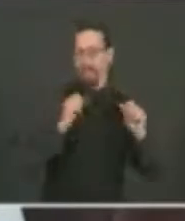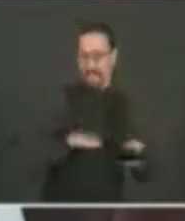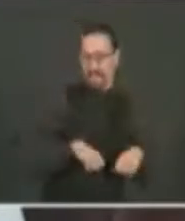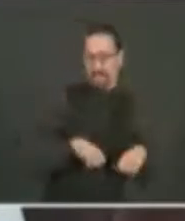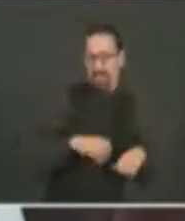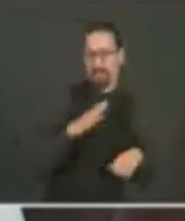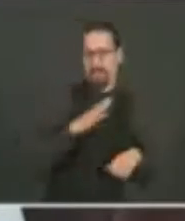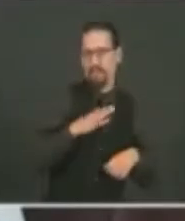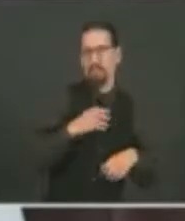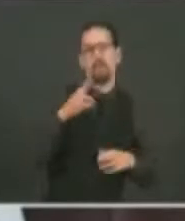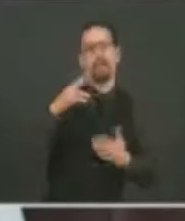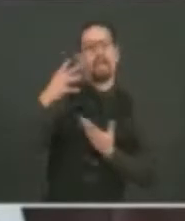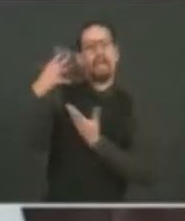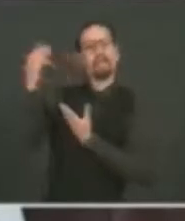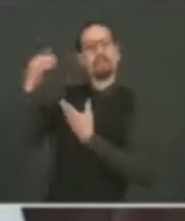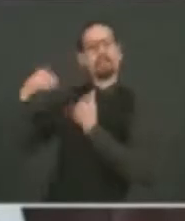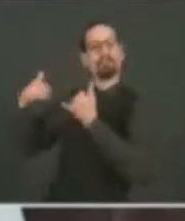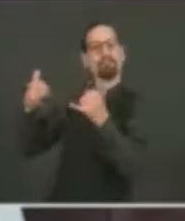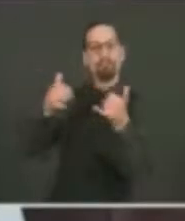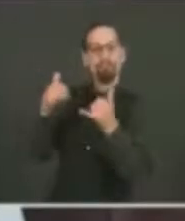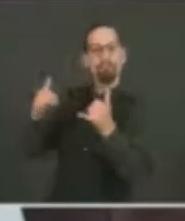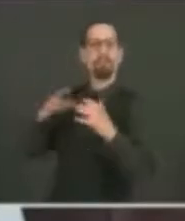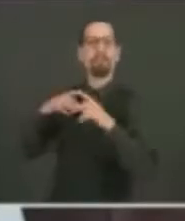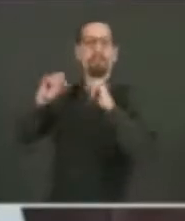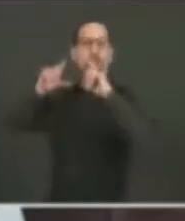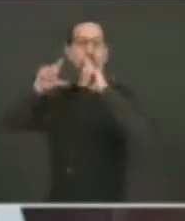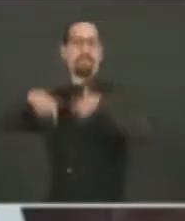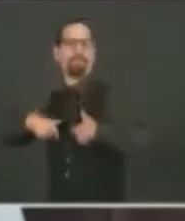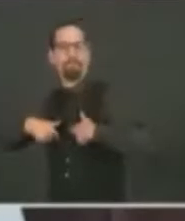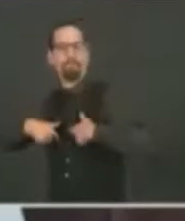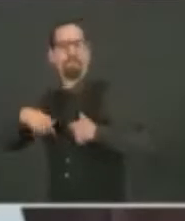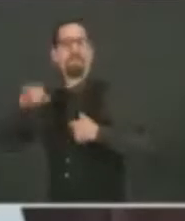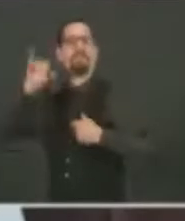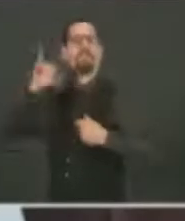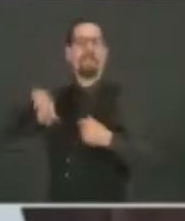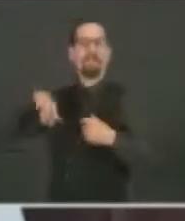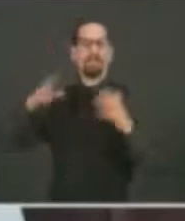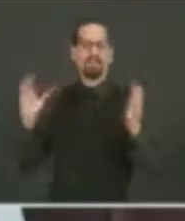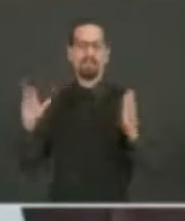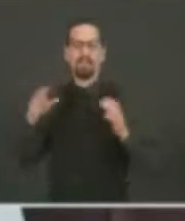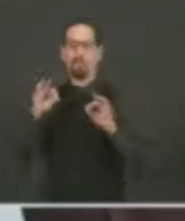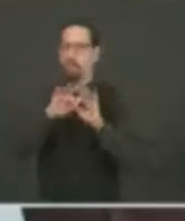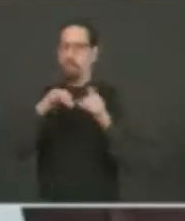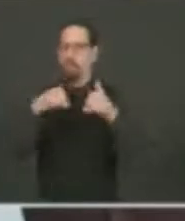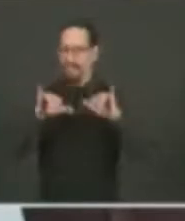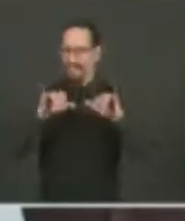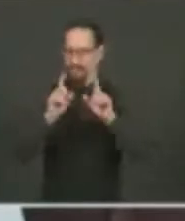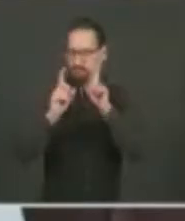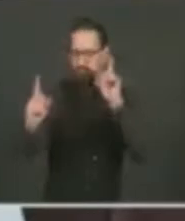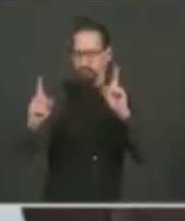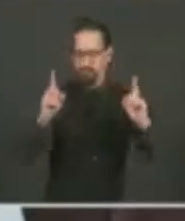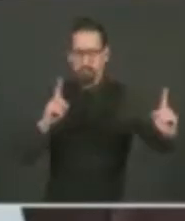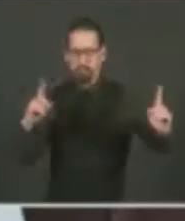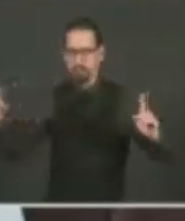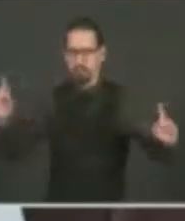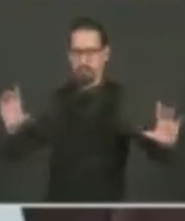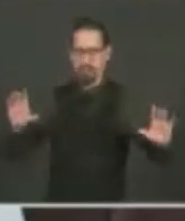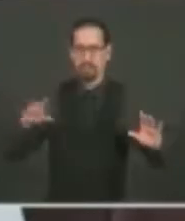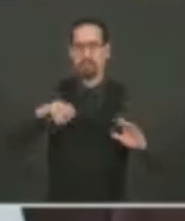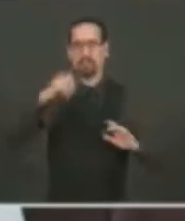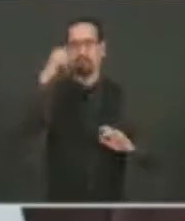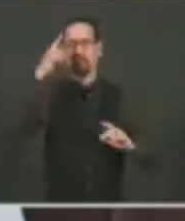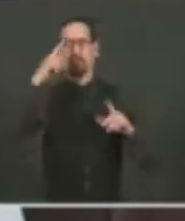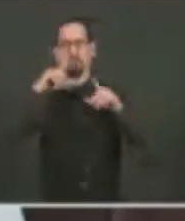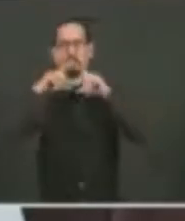distanced. We've also shared that if those breaks are built in the ways that the school